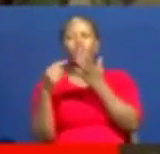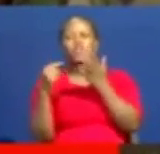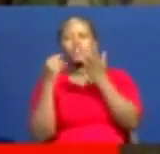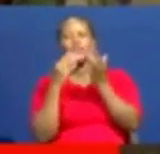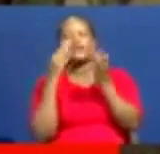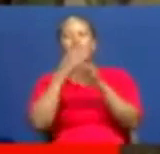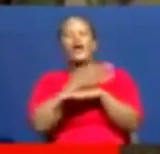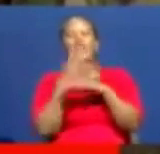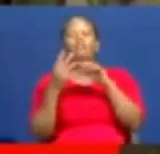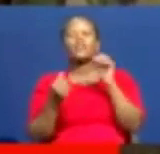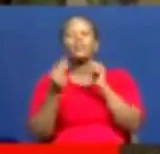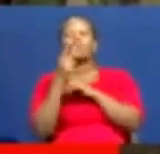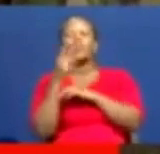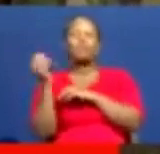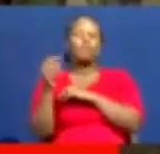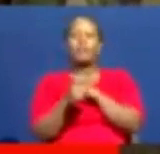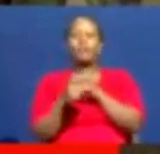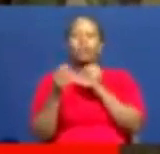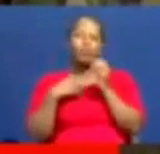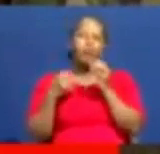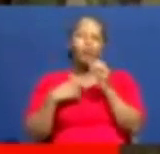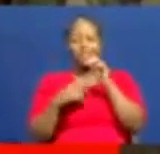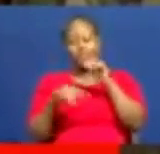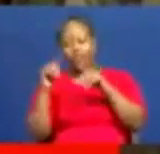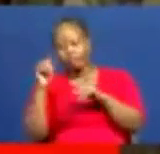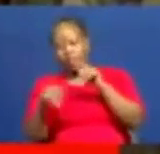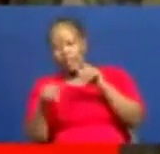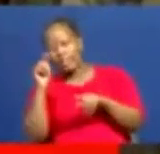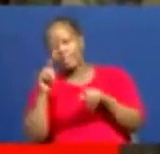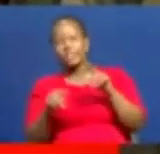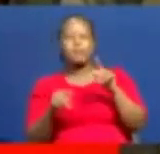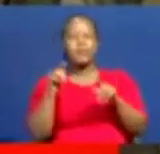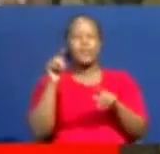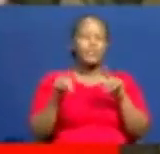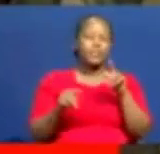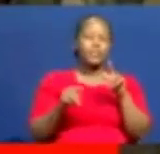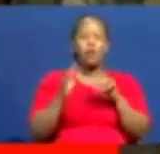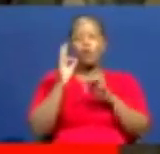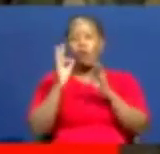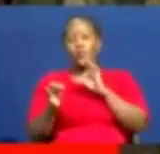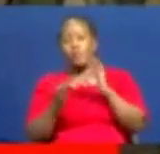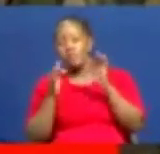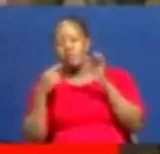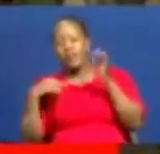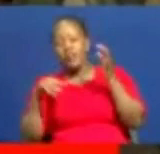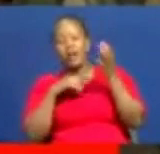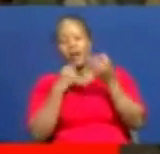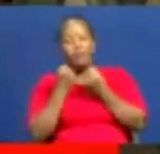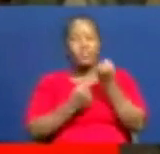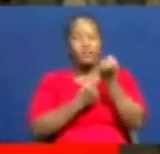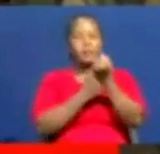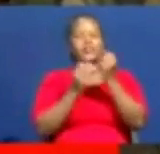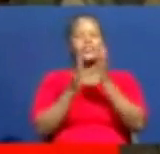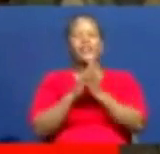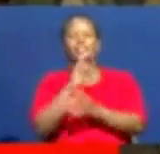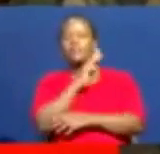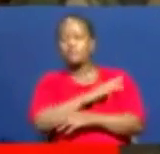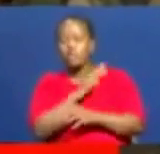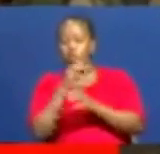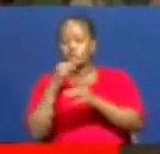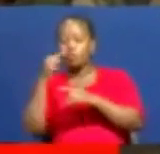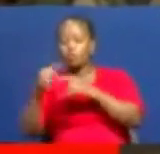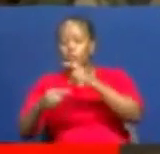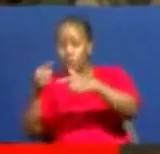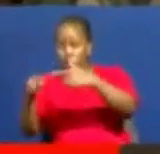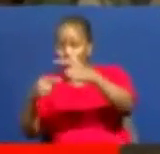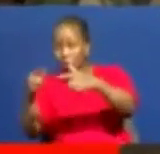12 months, there will be an assessment of whether our support and the mission will continue, and